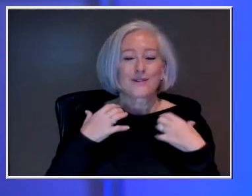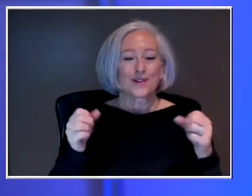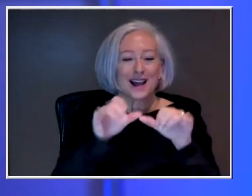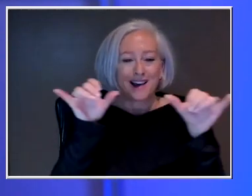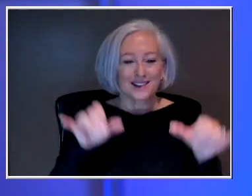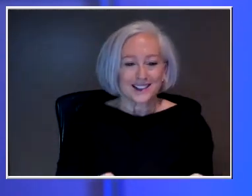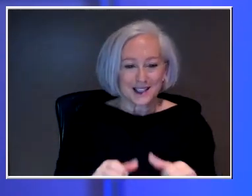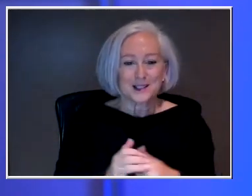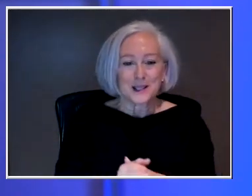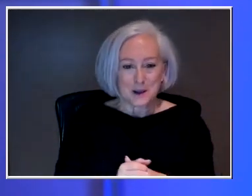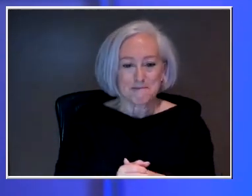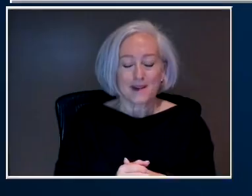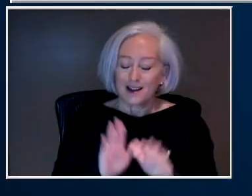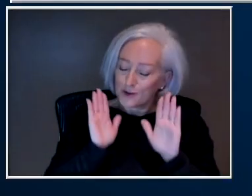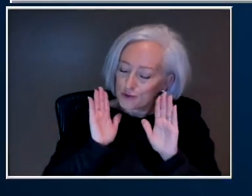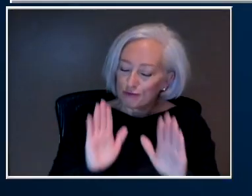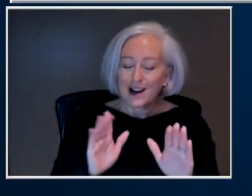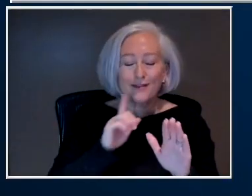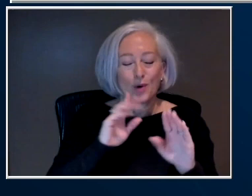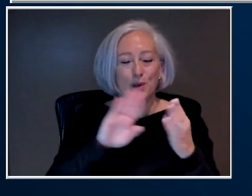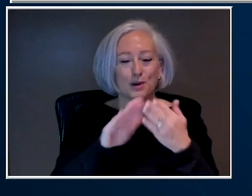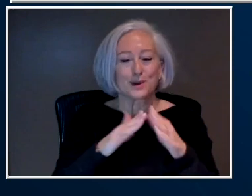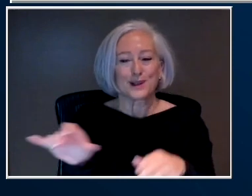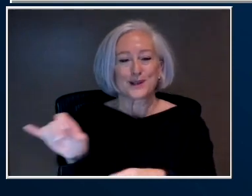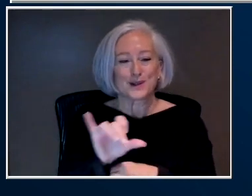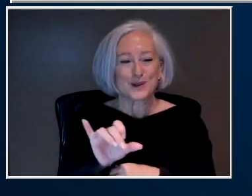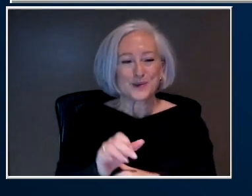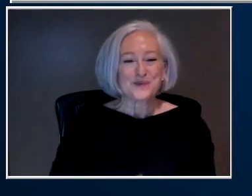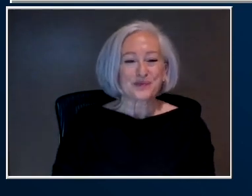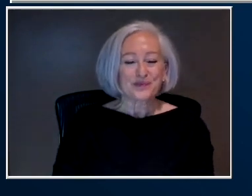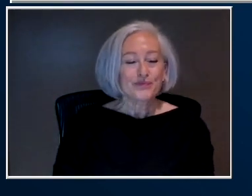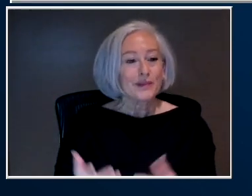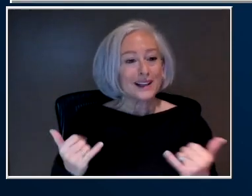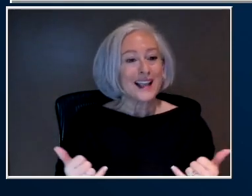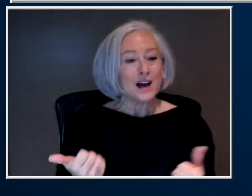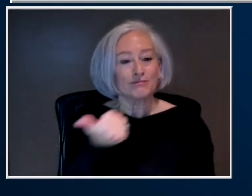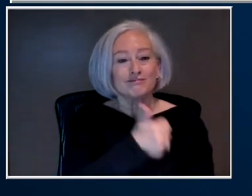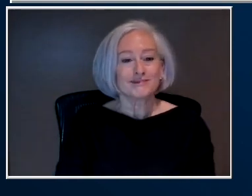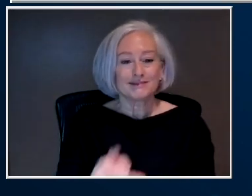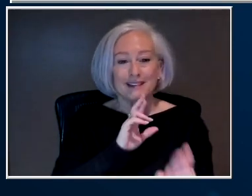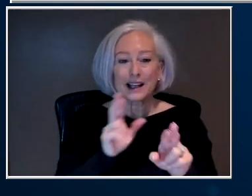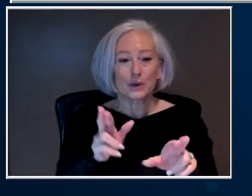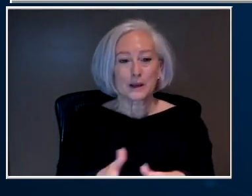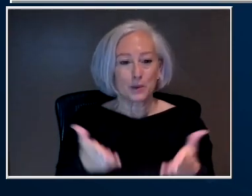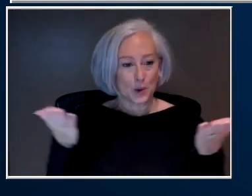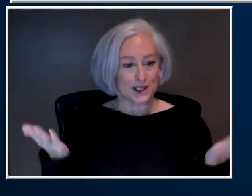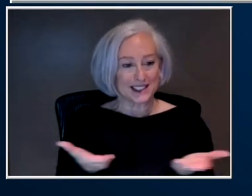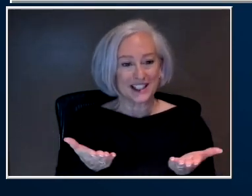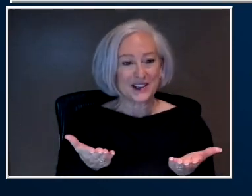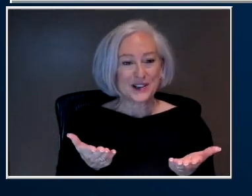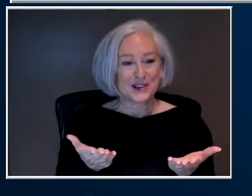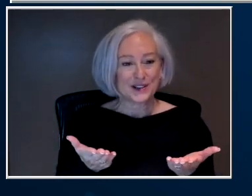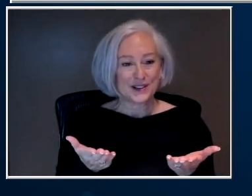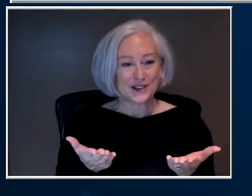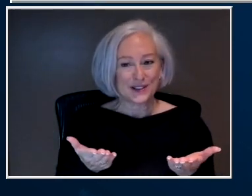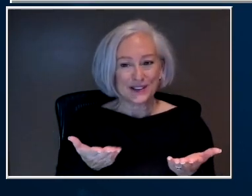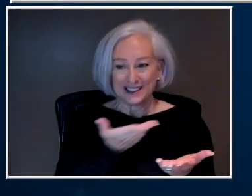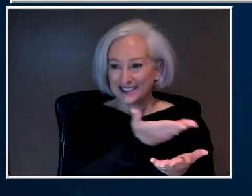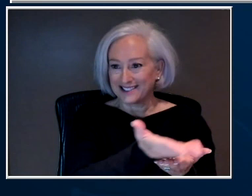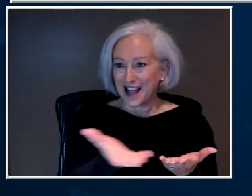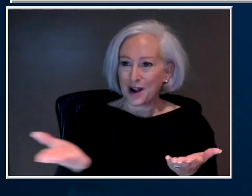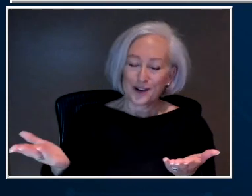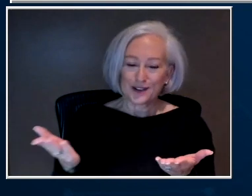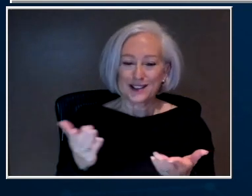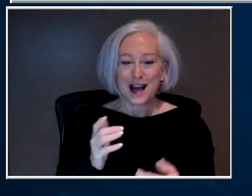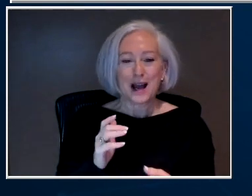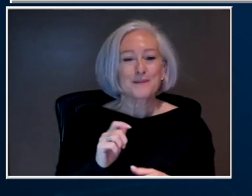great for our community as well. All right, I want to take a moment to see if there are any reporters on the line with us. So now is the time, reporters, to unmute, say your name,